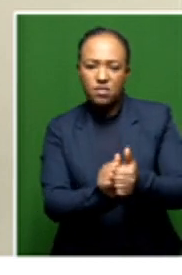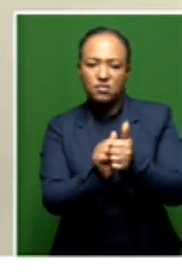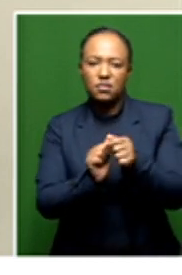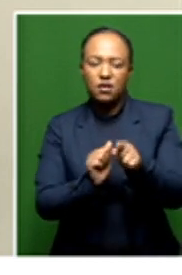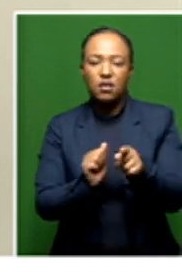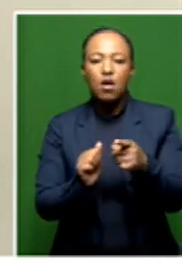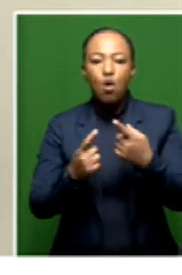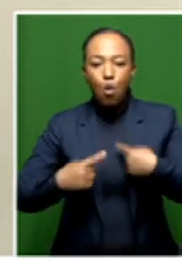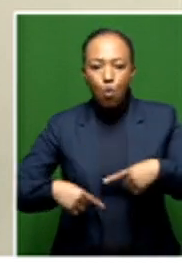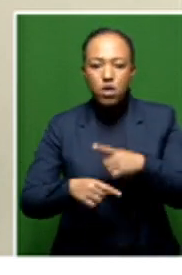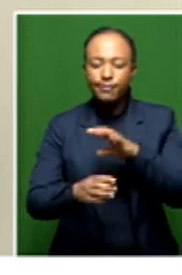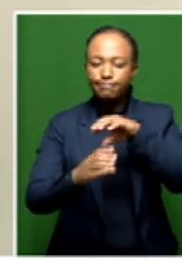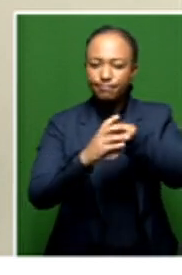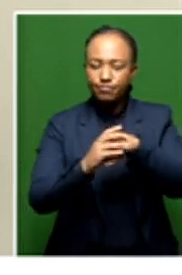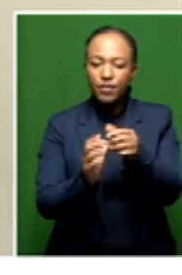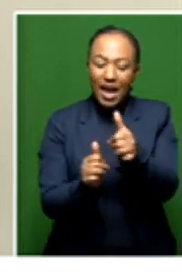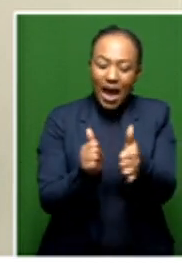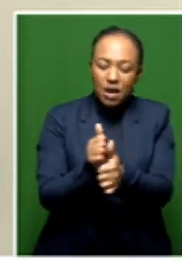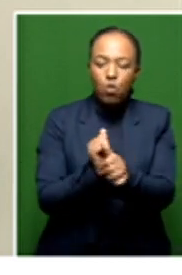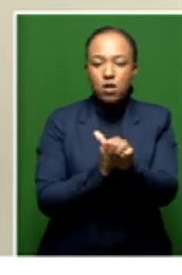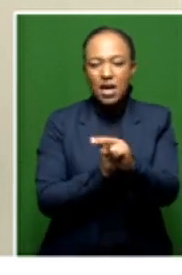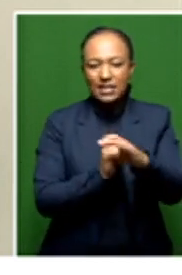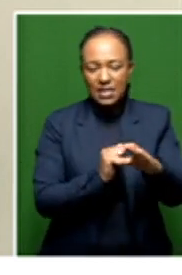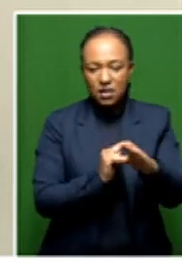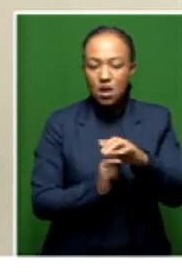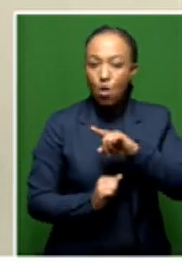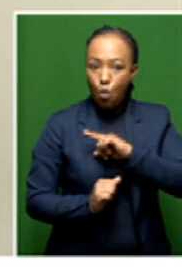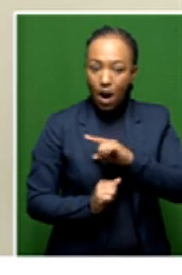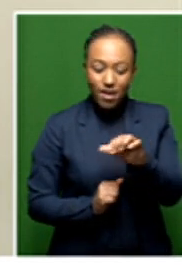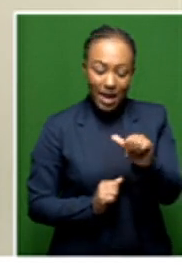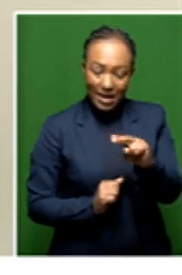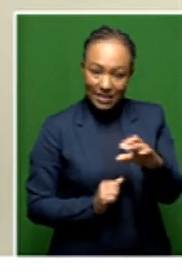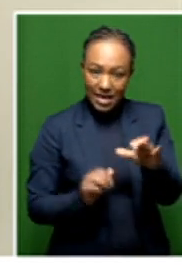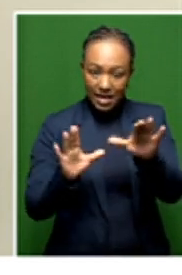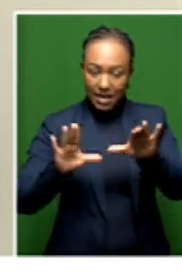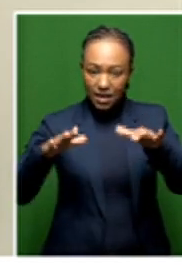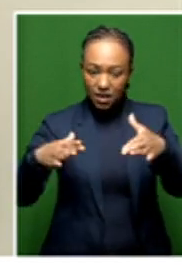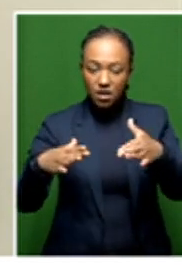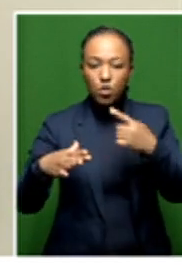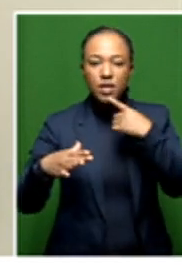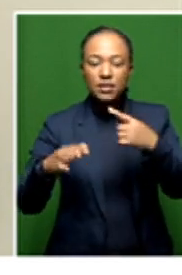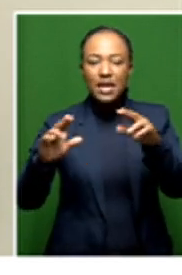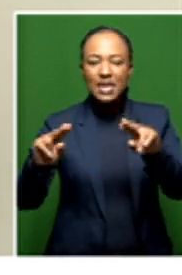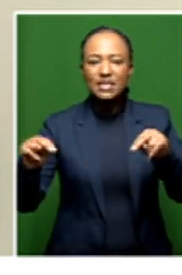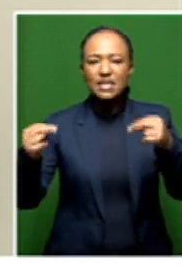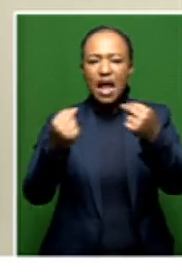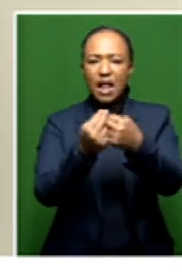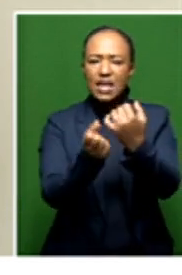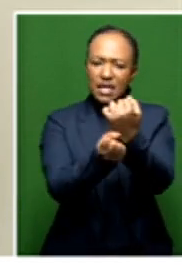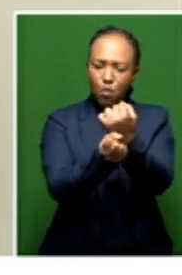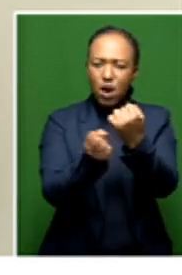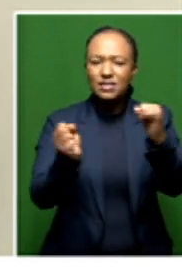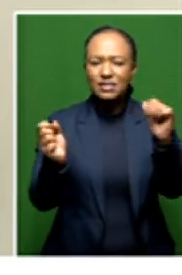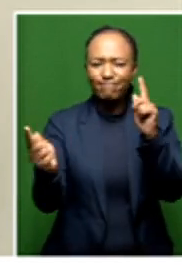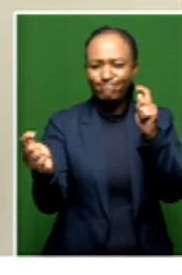the ANC in the capitalist state, because the ANC, we talk about the National Democratic Revolution, which we